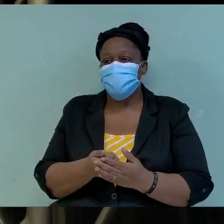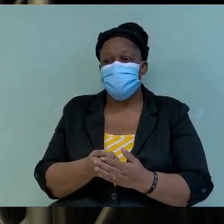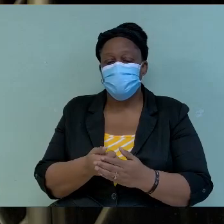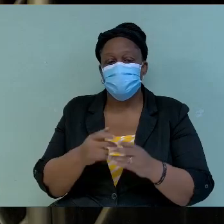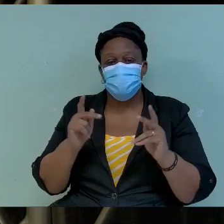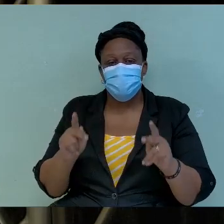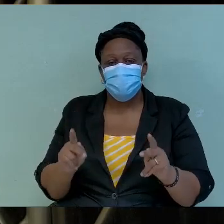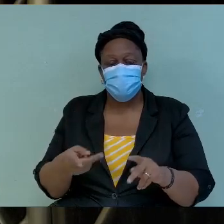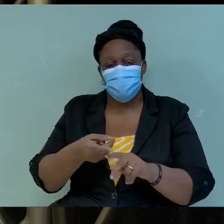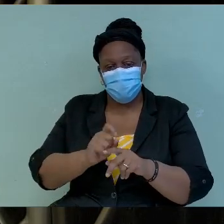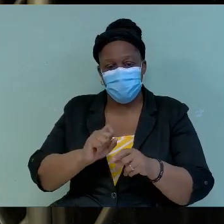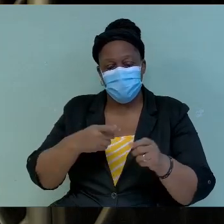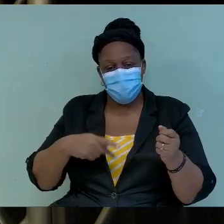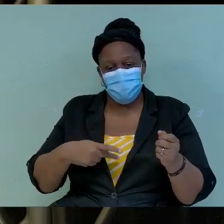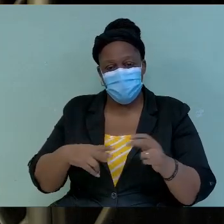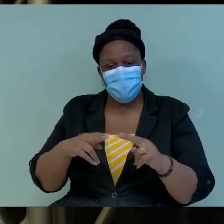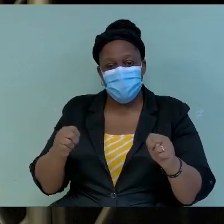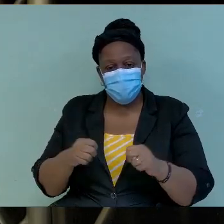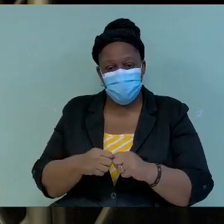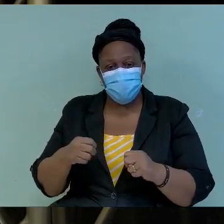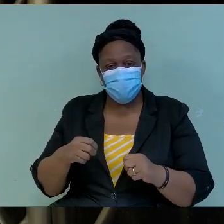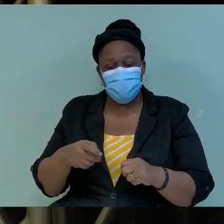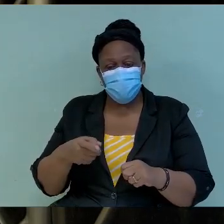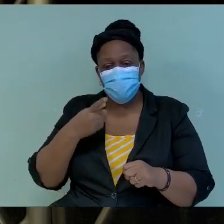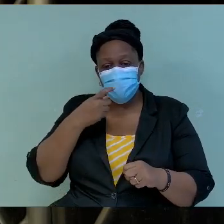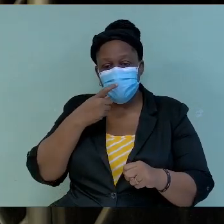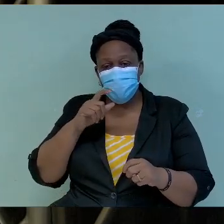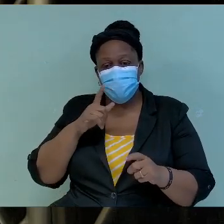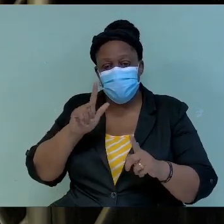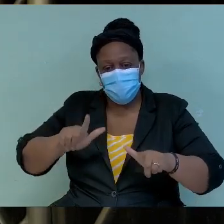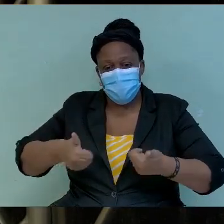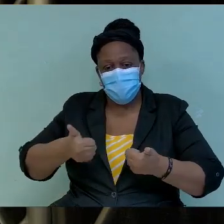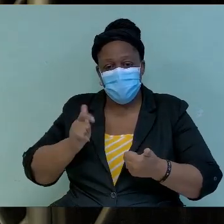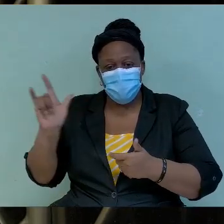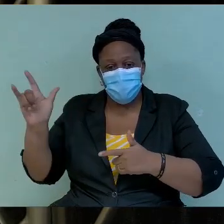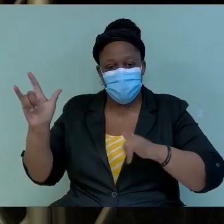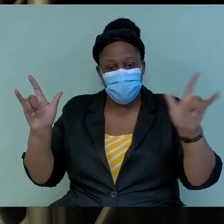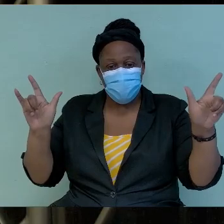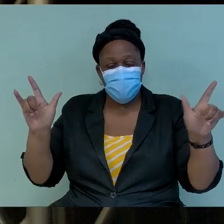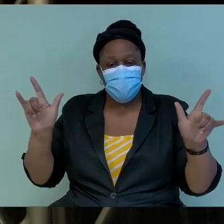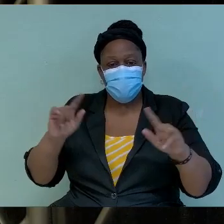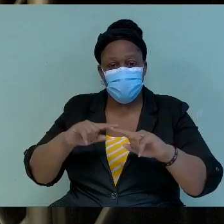as a result of the COVID-19 virus.